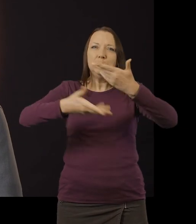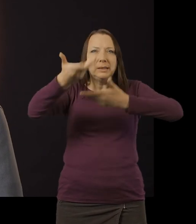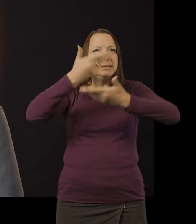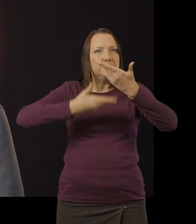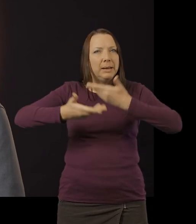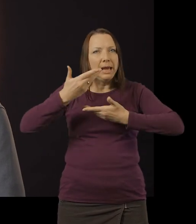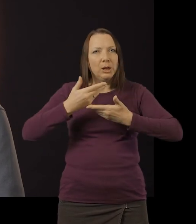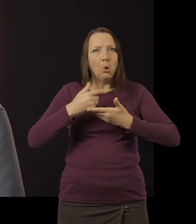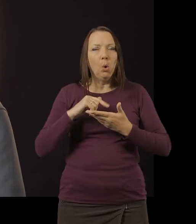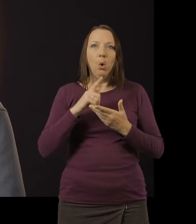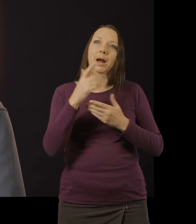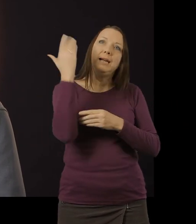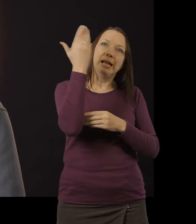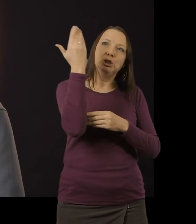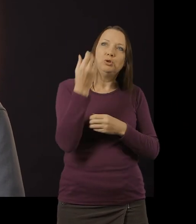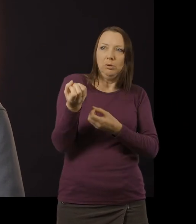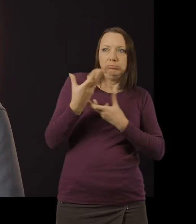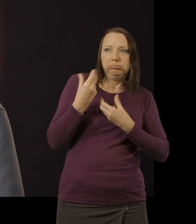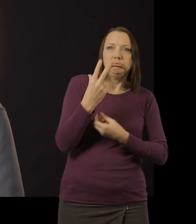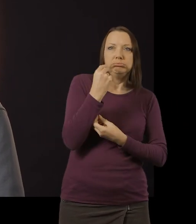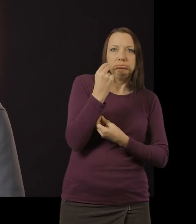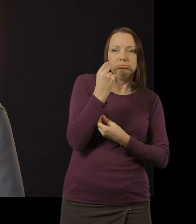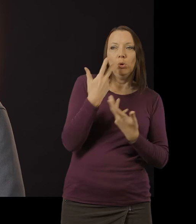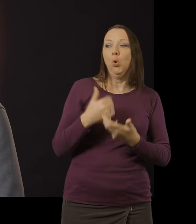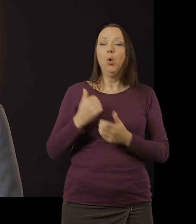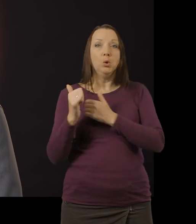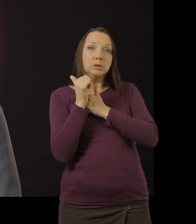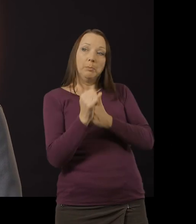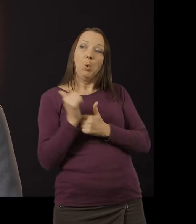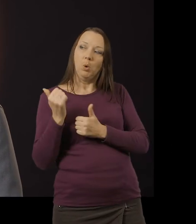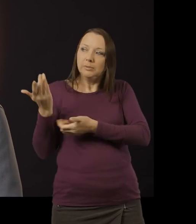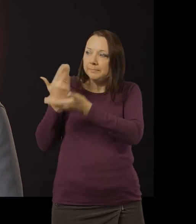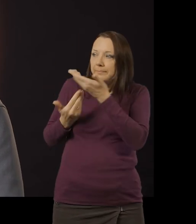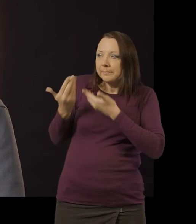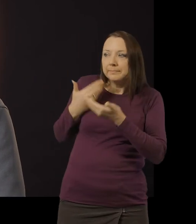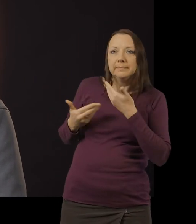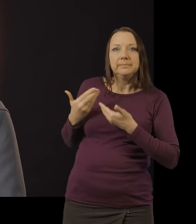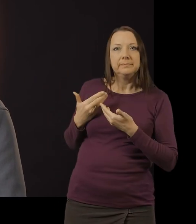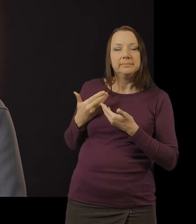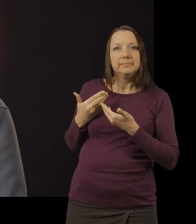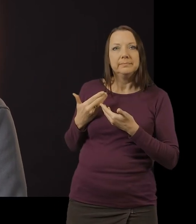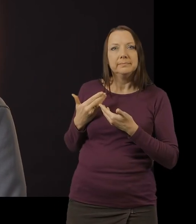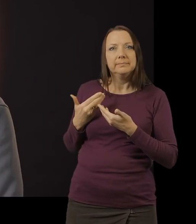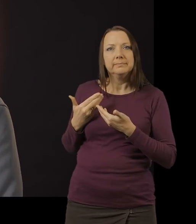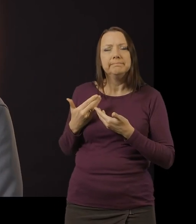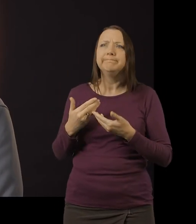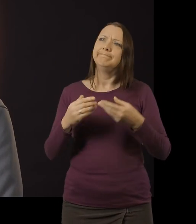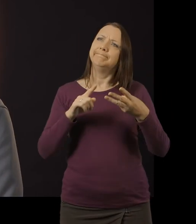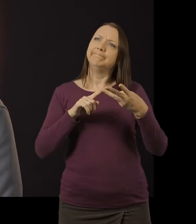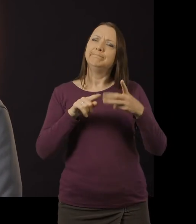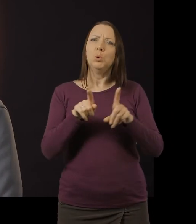me by either the lecturer or my support person in the class. I also